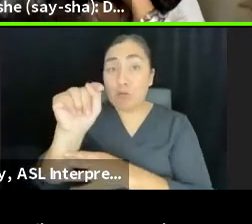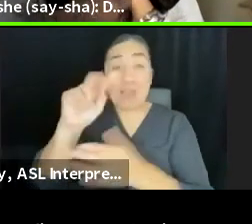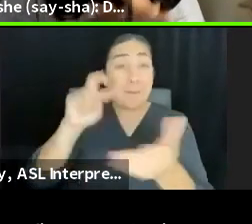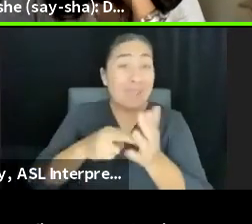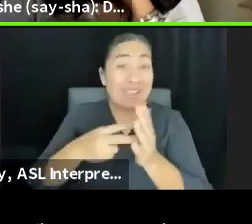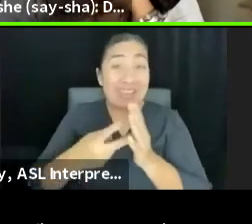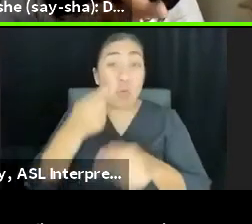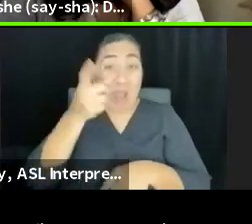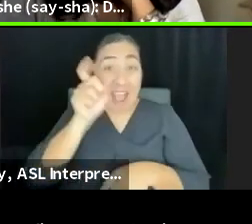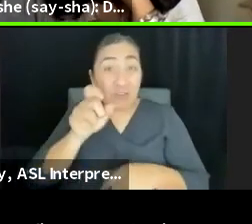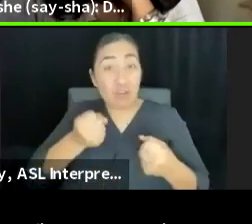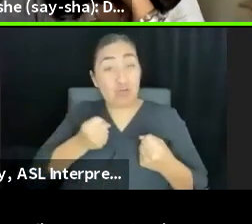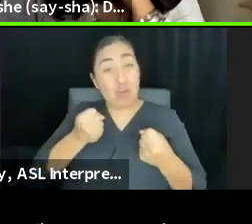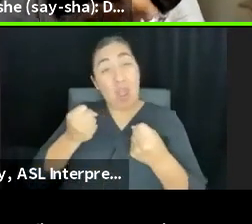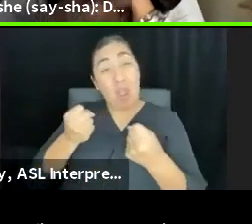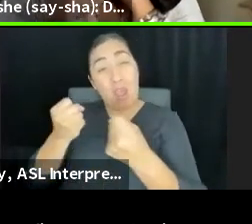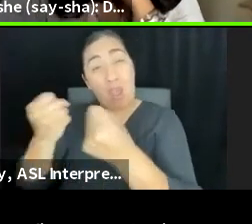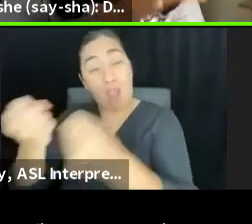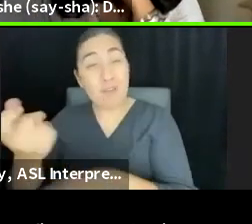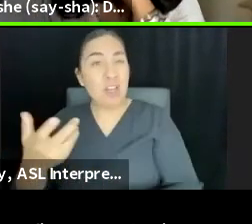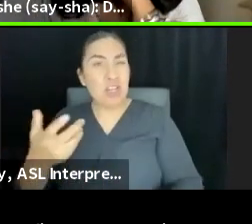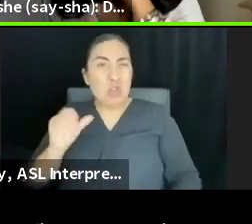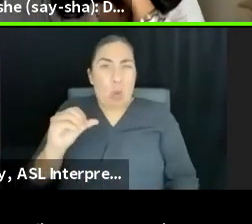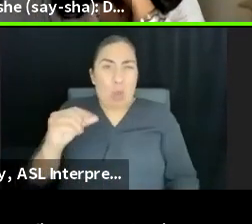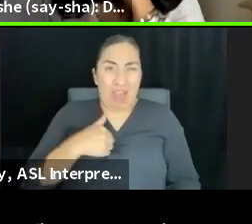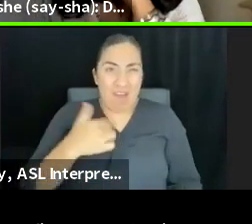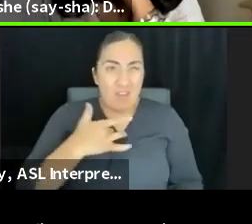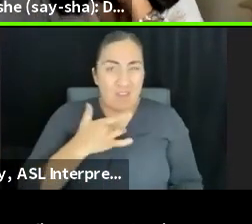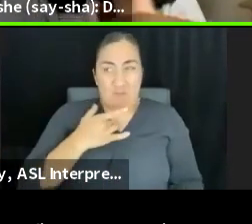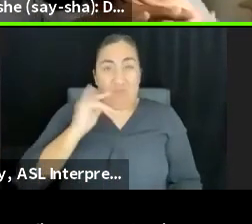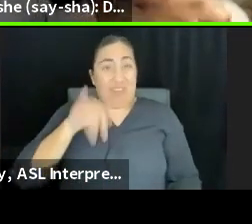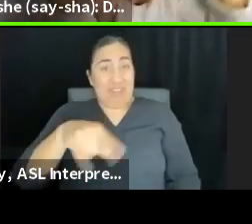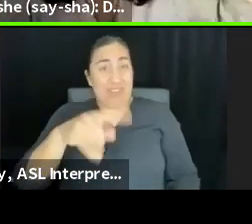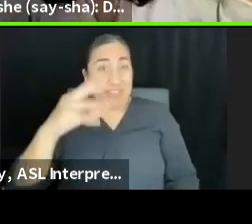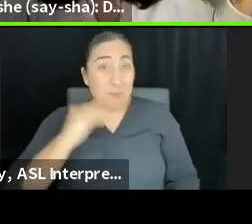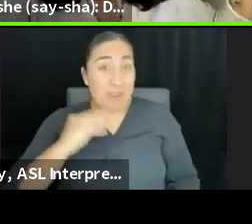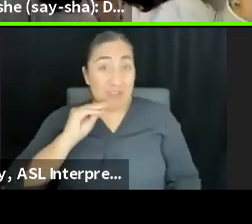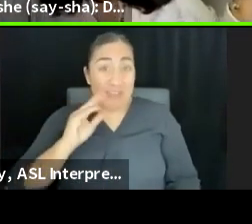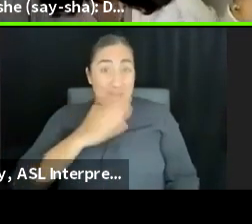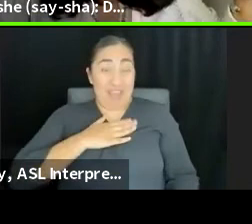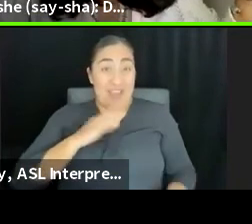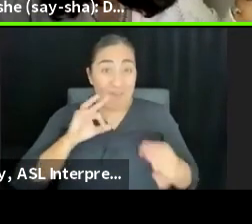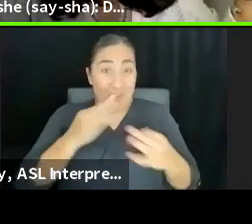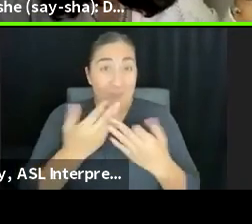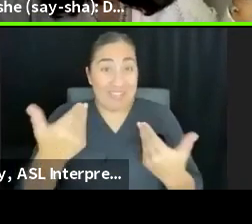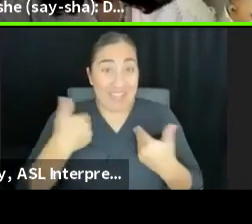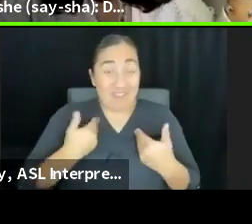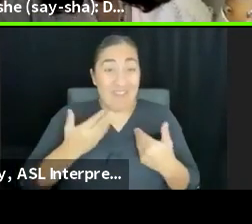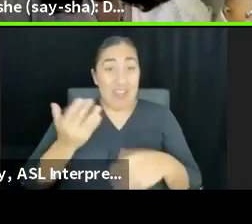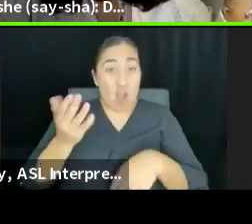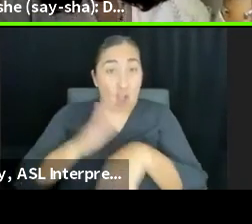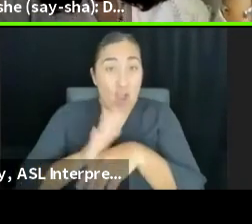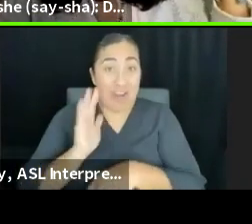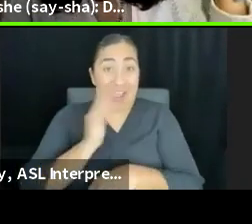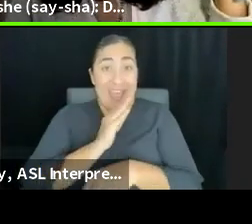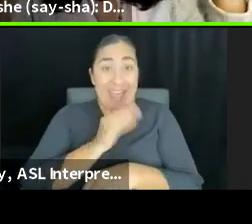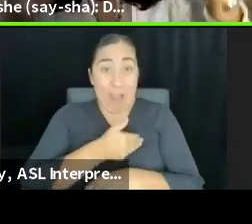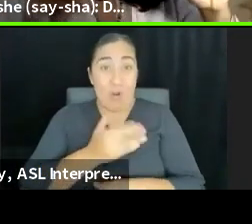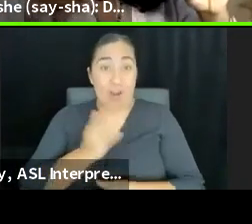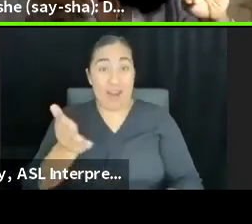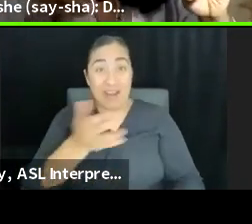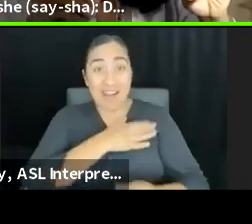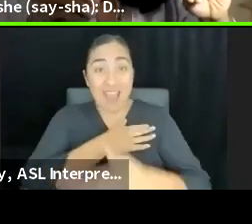experience that my family is having on Navajo Nation, you know, is echoed across Indian country, and that